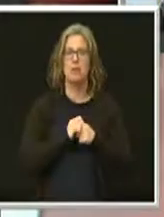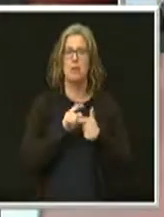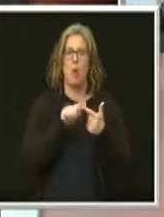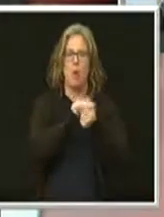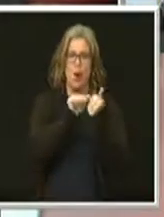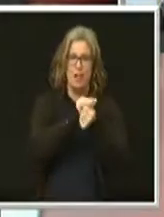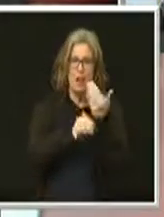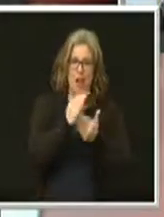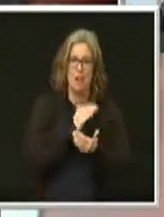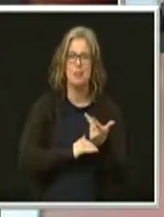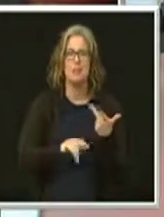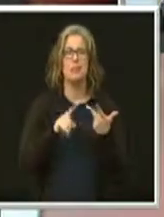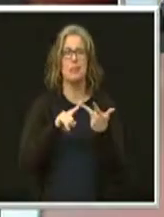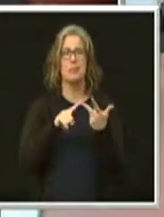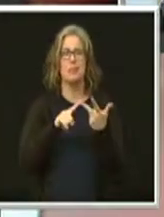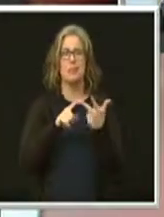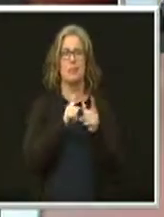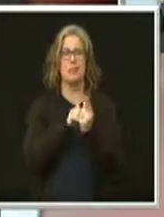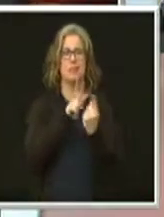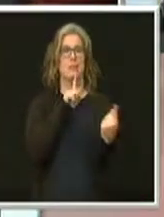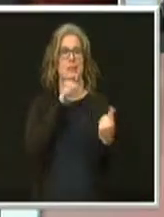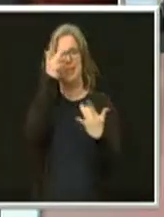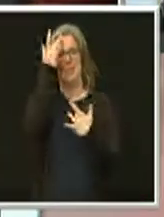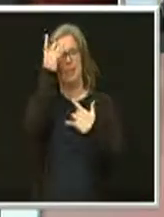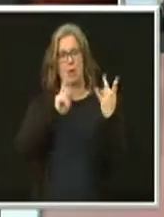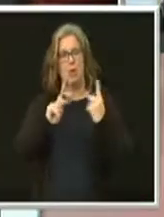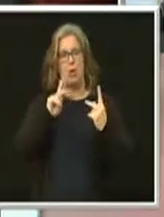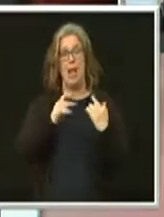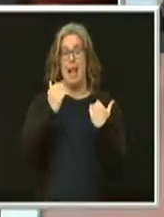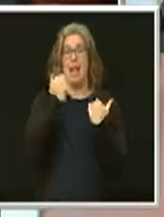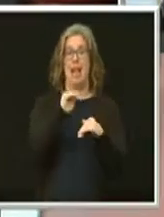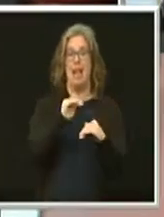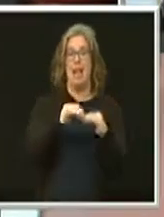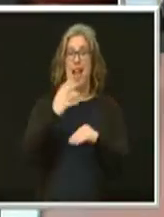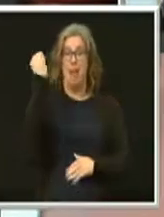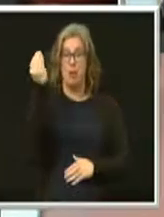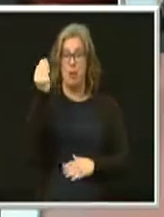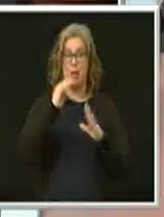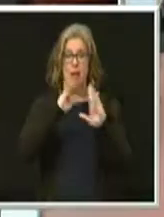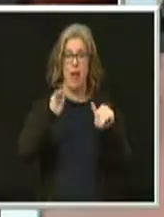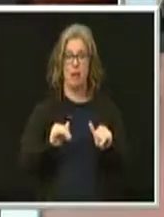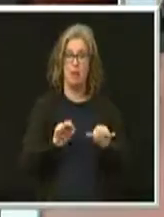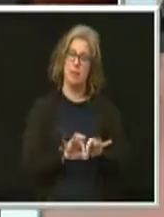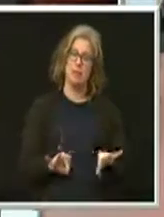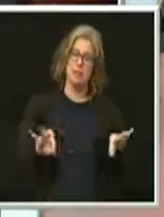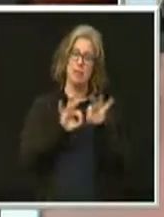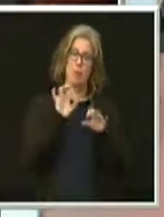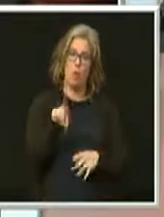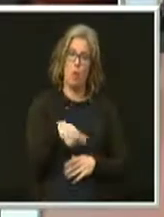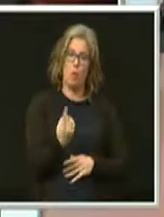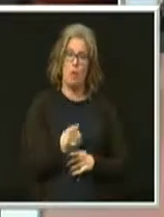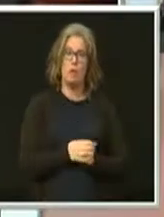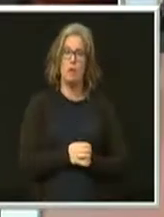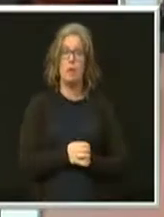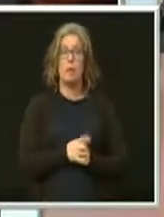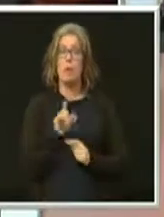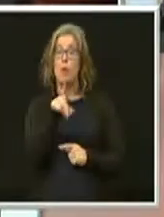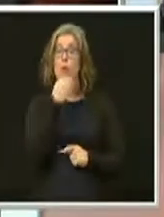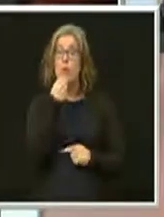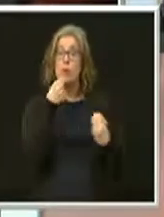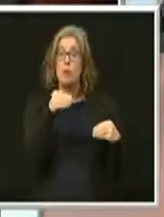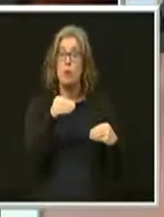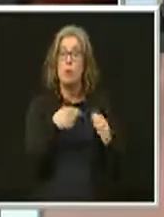your hands, stay away from sick people, limit your outings to essential outings. You got to go to the grocery